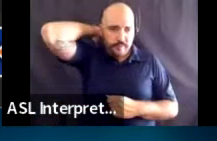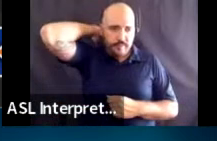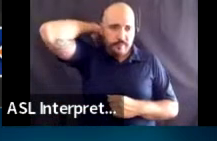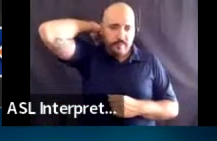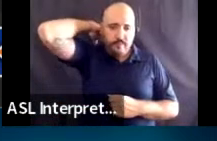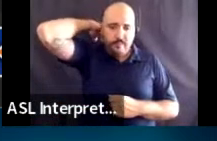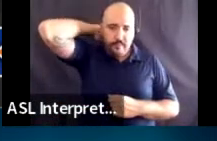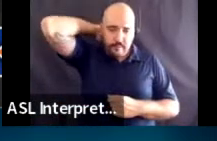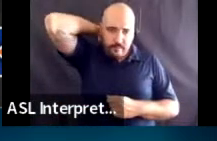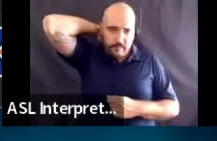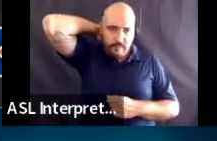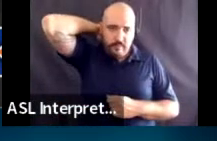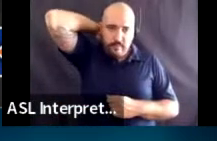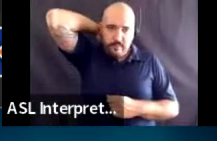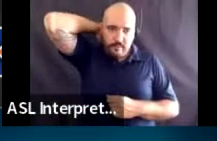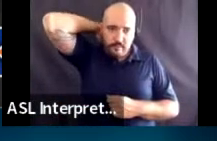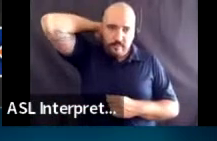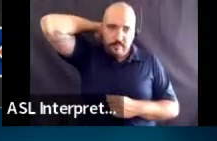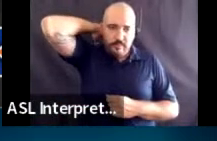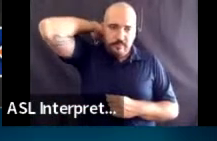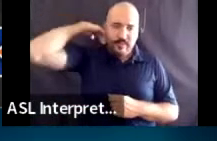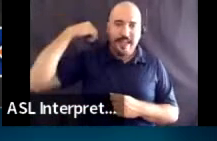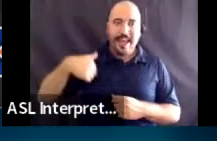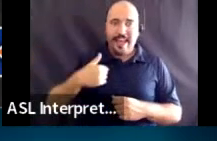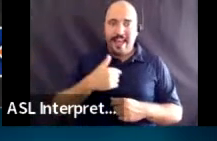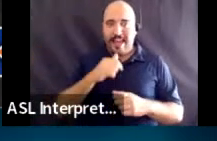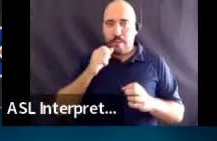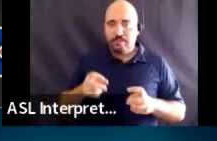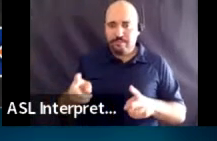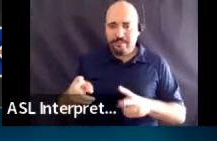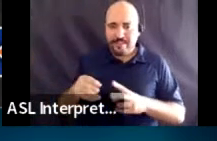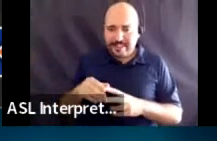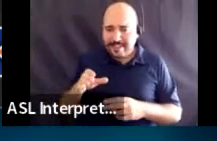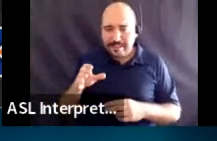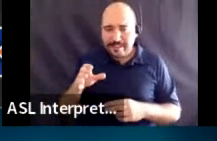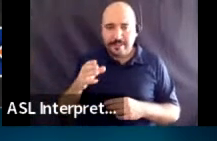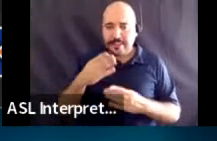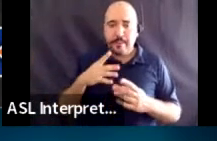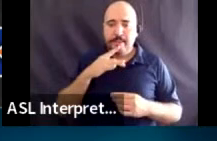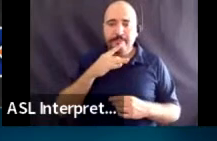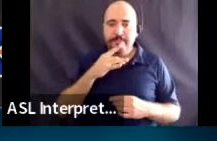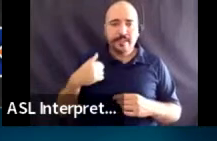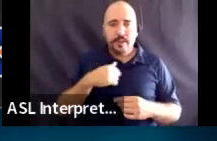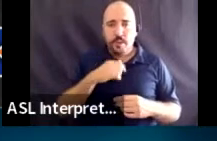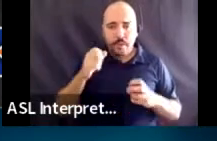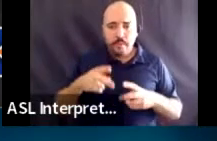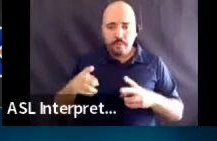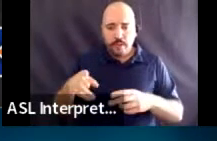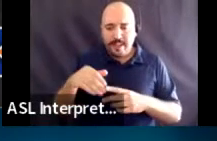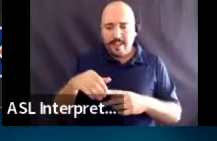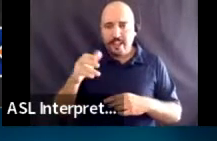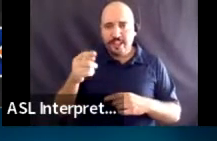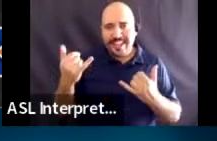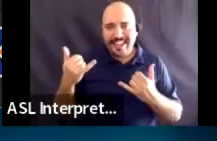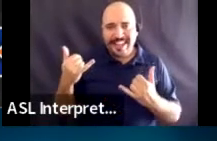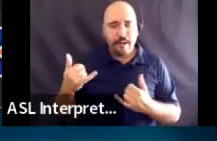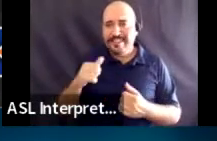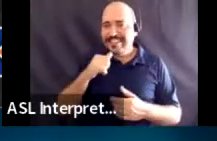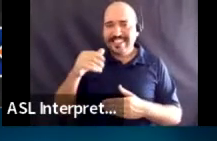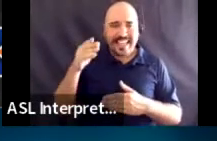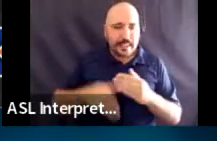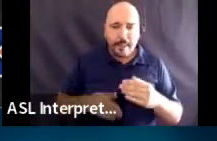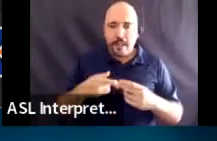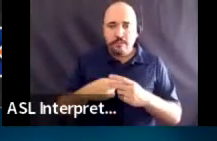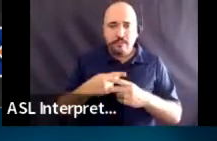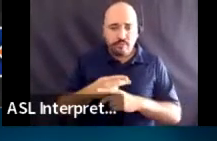now, but I'm going to make some caveats later when I talk. All right. but it's not a complete product for sure. It's not complete, but it's